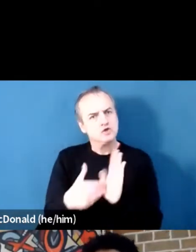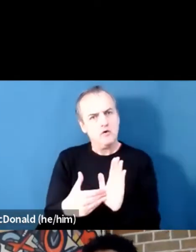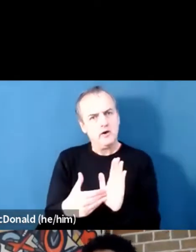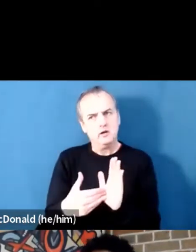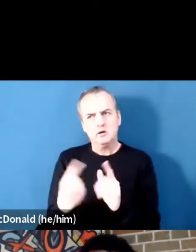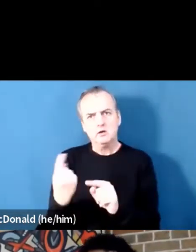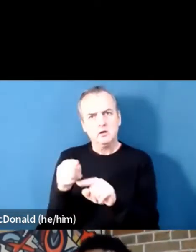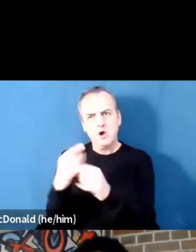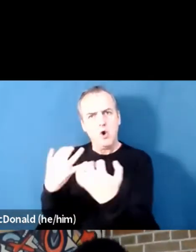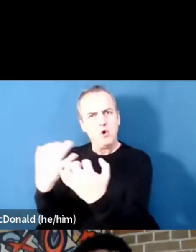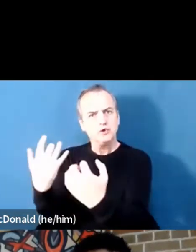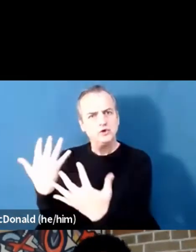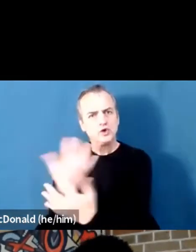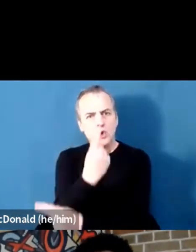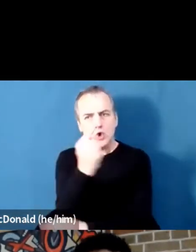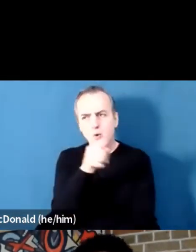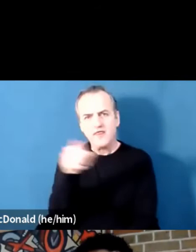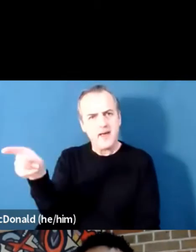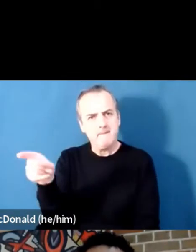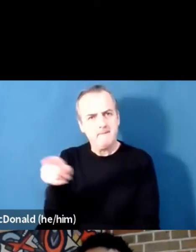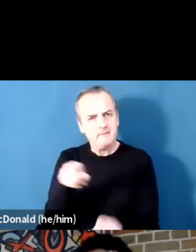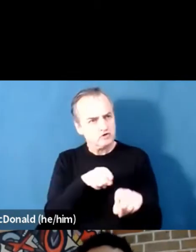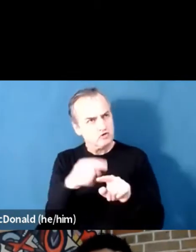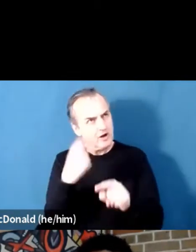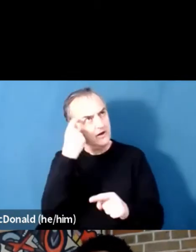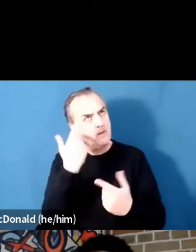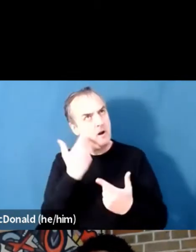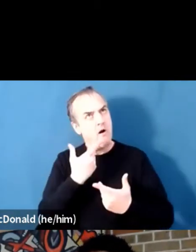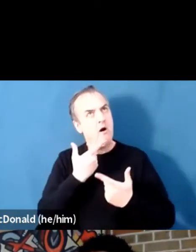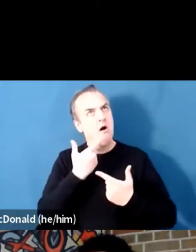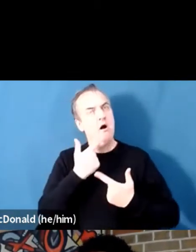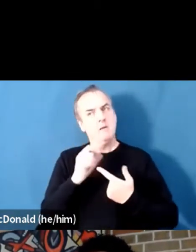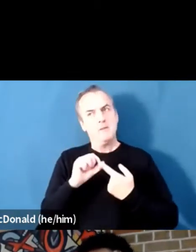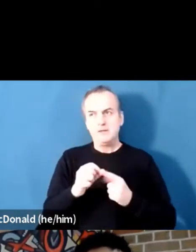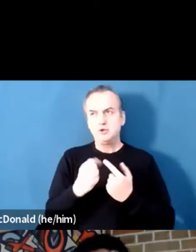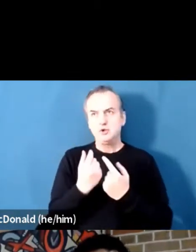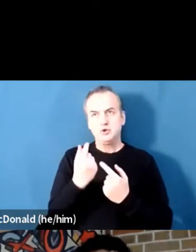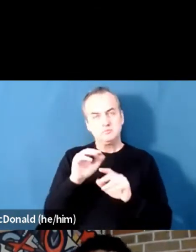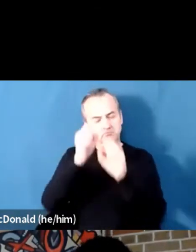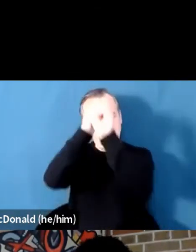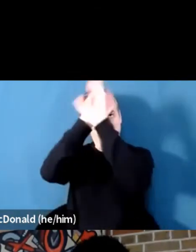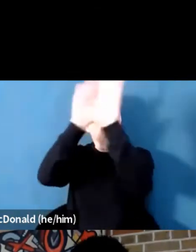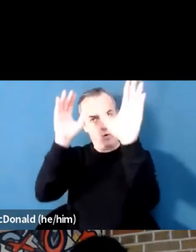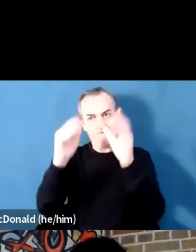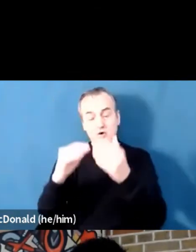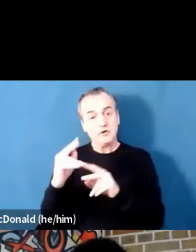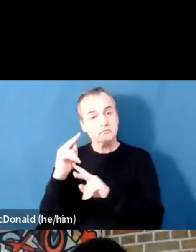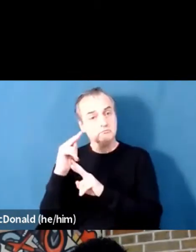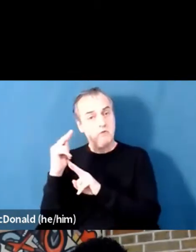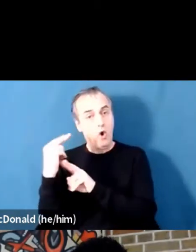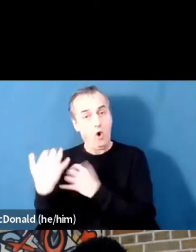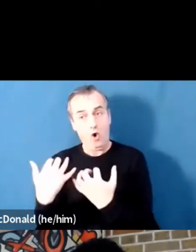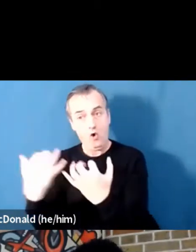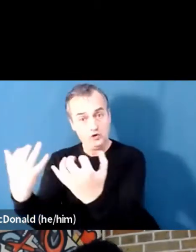with it? Just try and keep that building the momentum throughout your pitch. Otherwise, if it gets a bit too